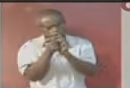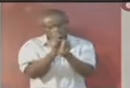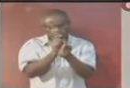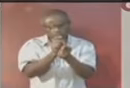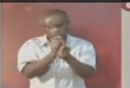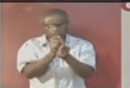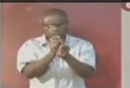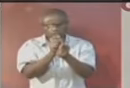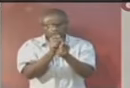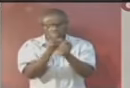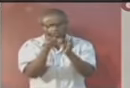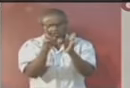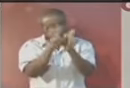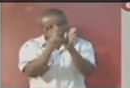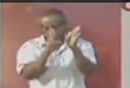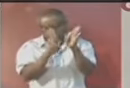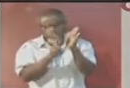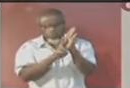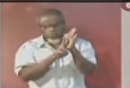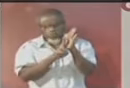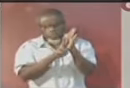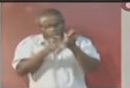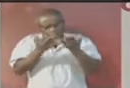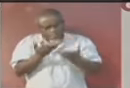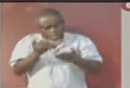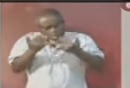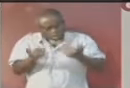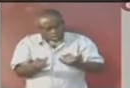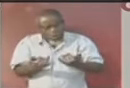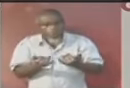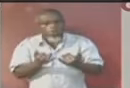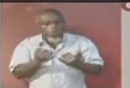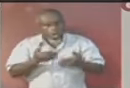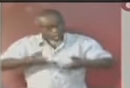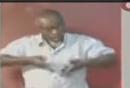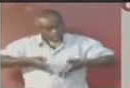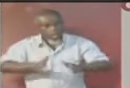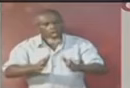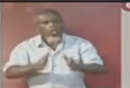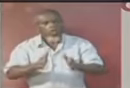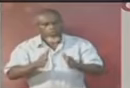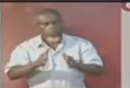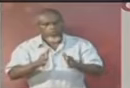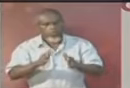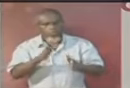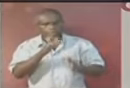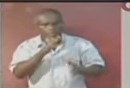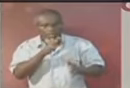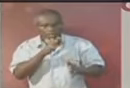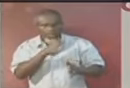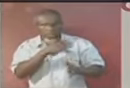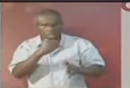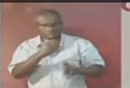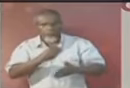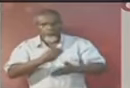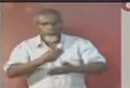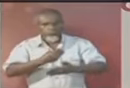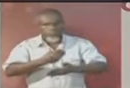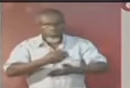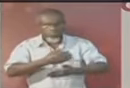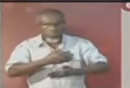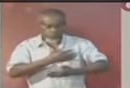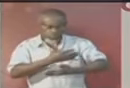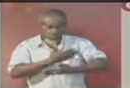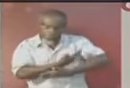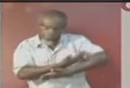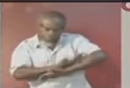towards vaccination of the pregnant and the lactating mothers. We will consider it at the TAG group at that point in time once we have the data from him. It